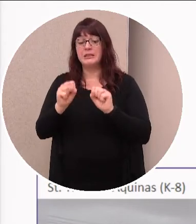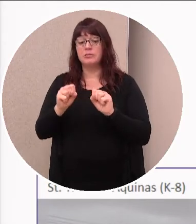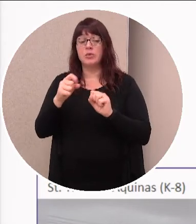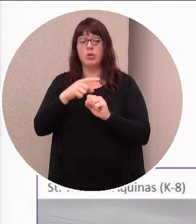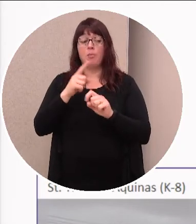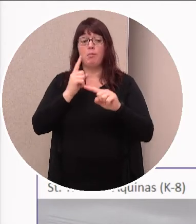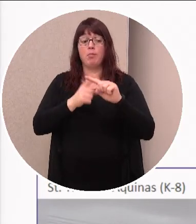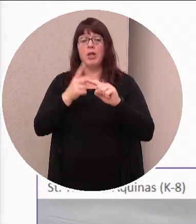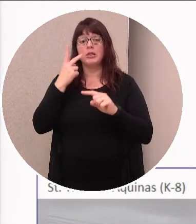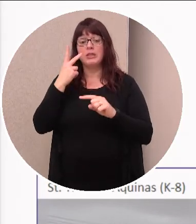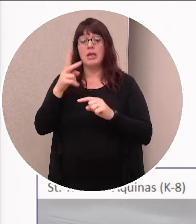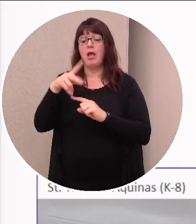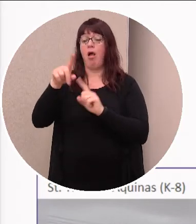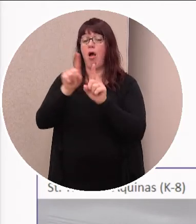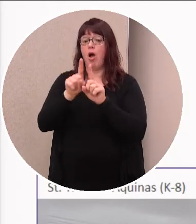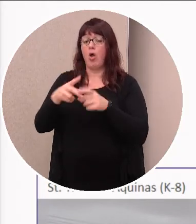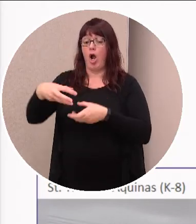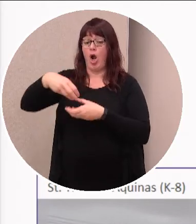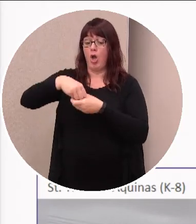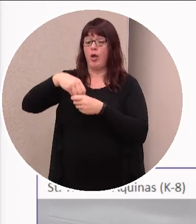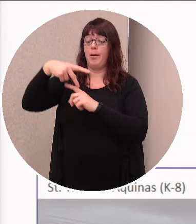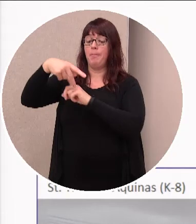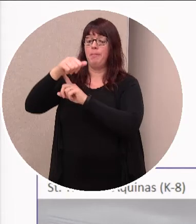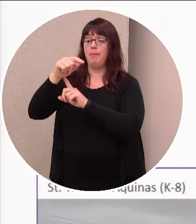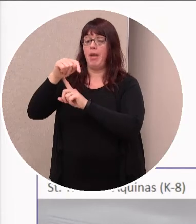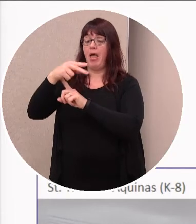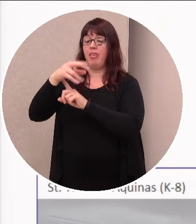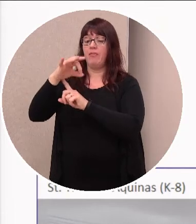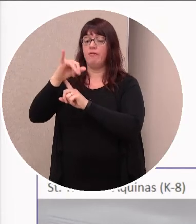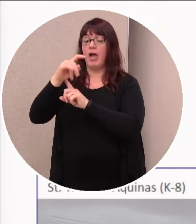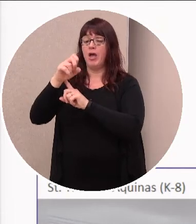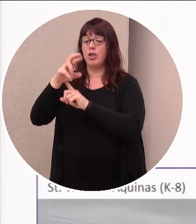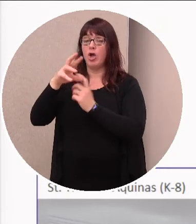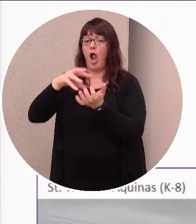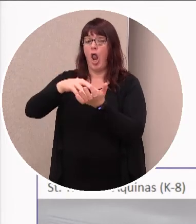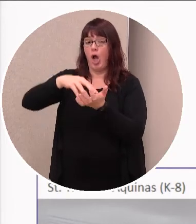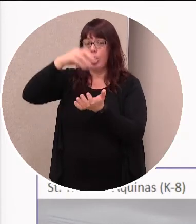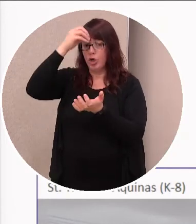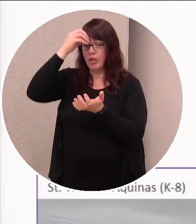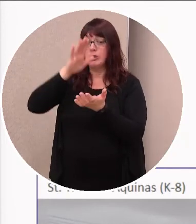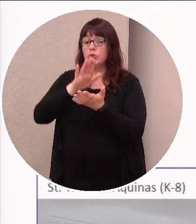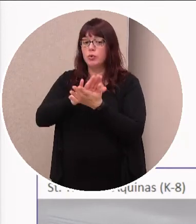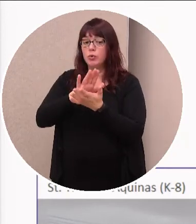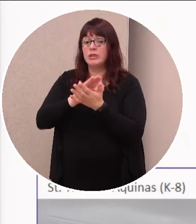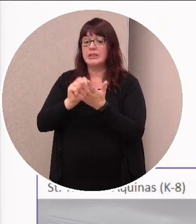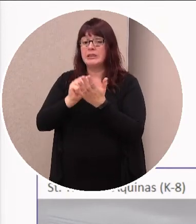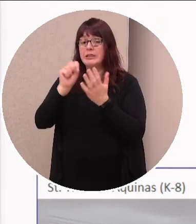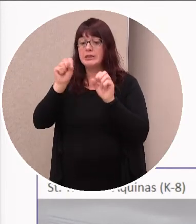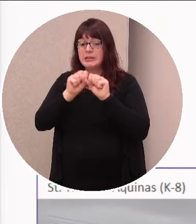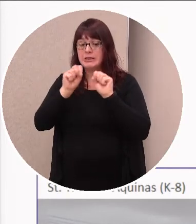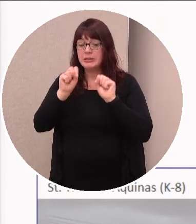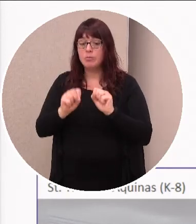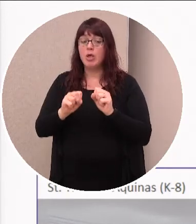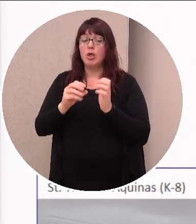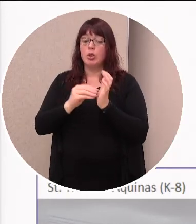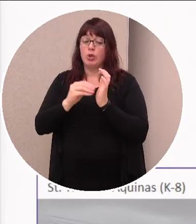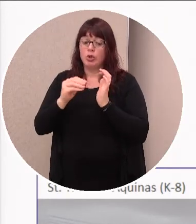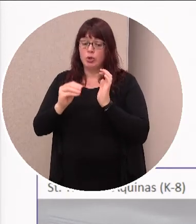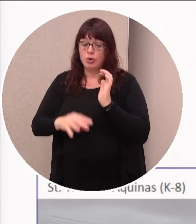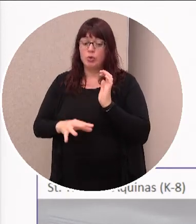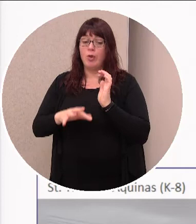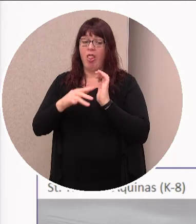Pathfinder Learning Center is a school that contains 23 students doing